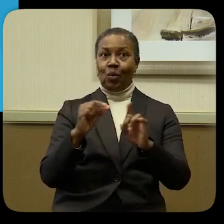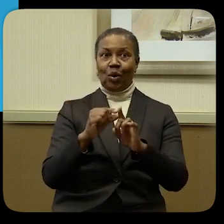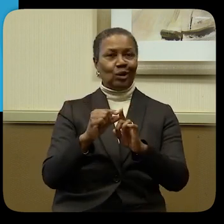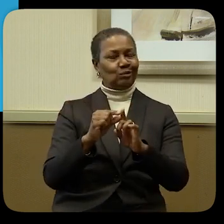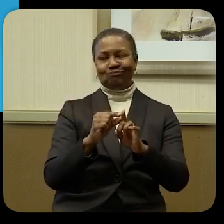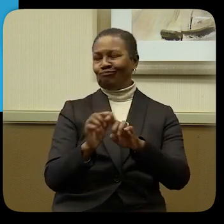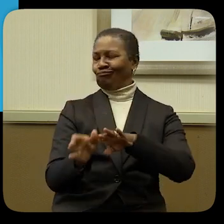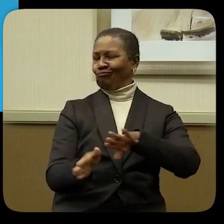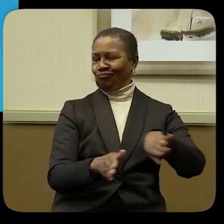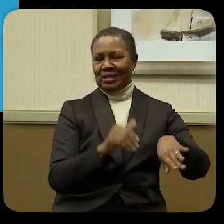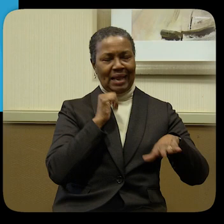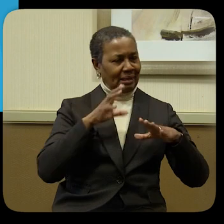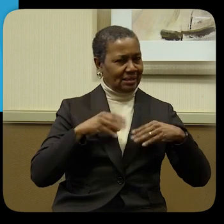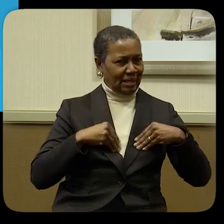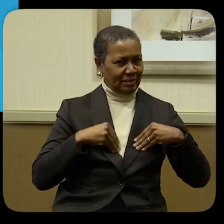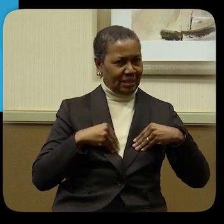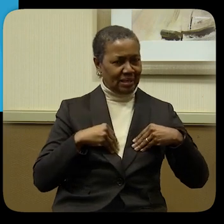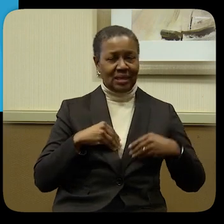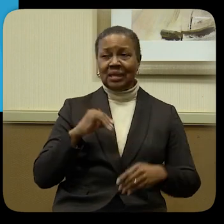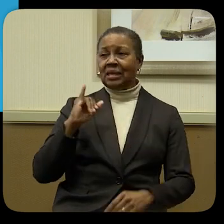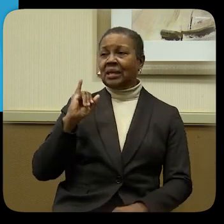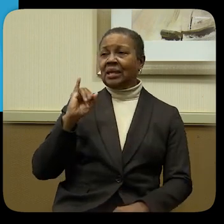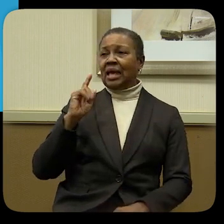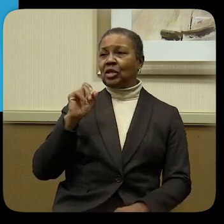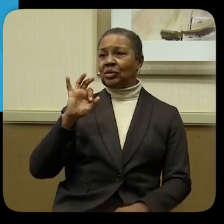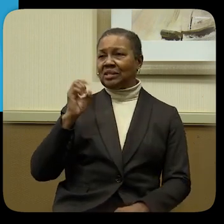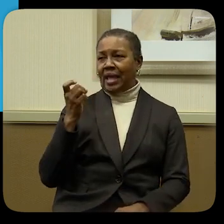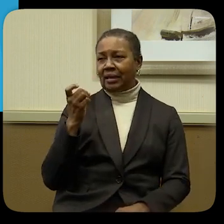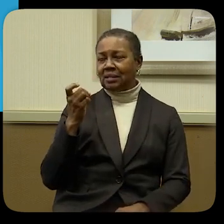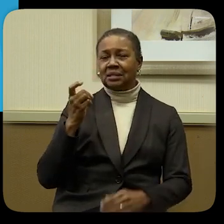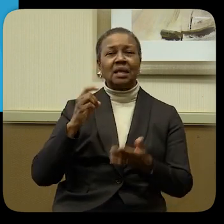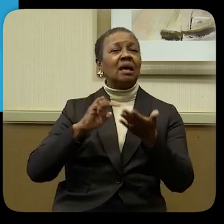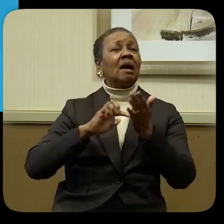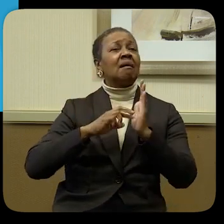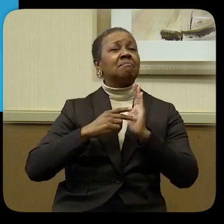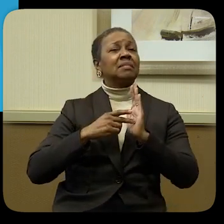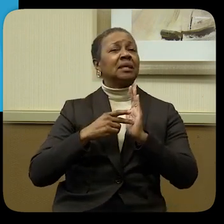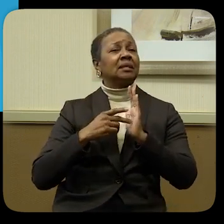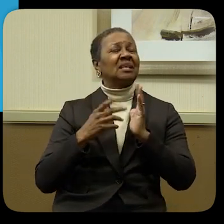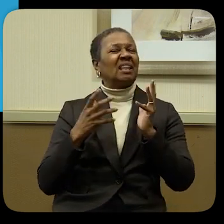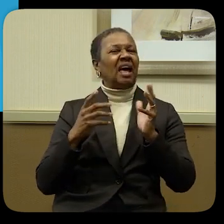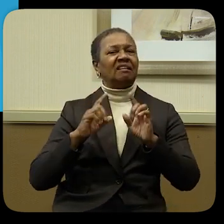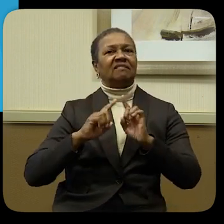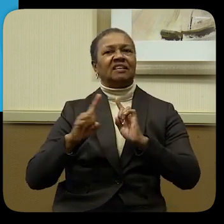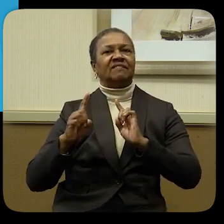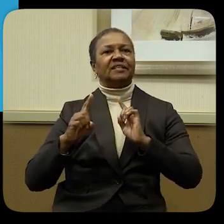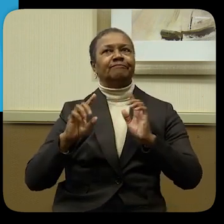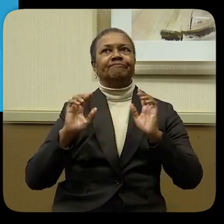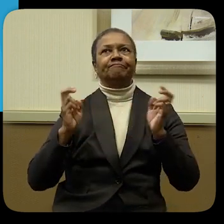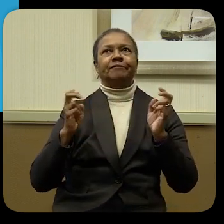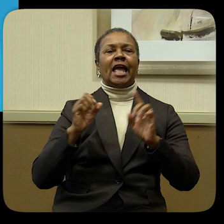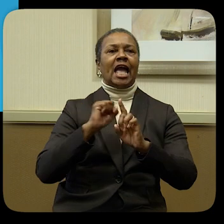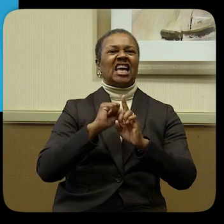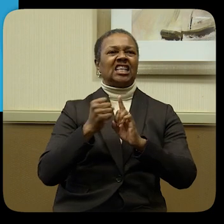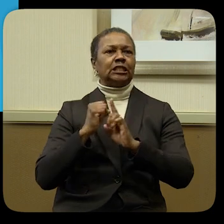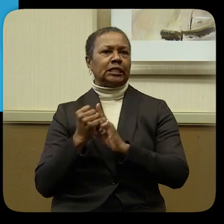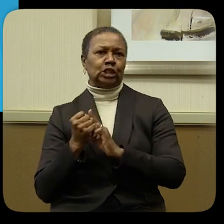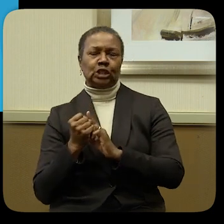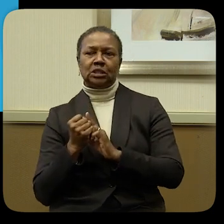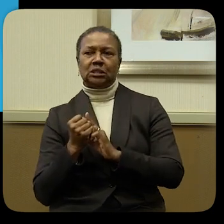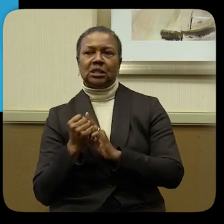term. Intersex is a term that represents a lot of different conditions that sometimes we